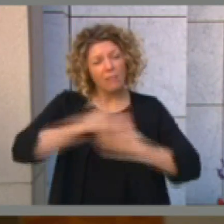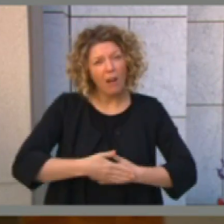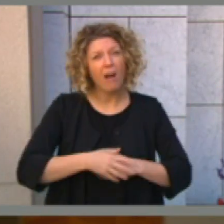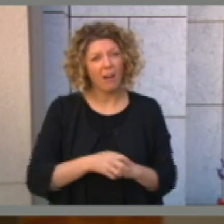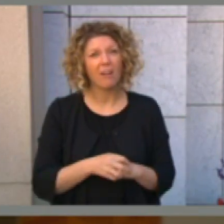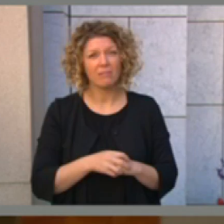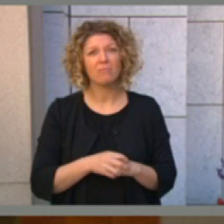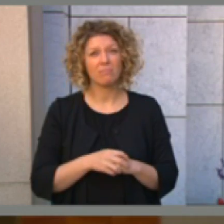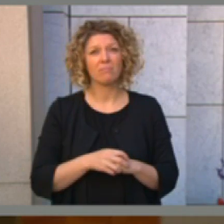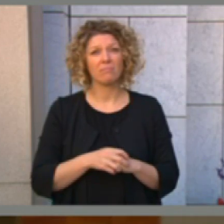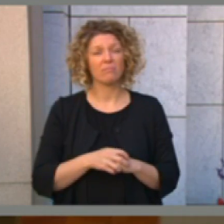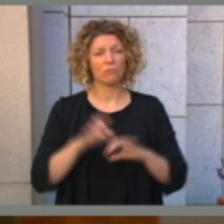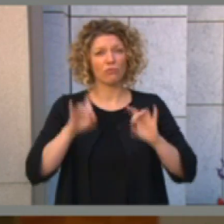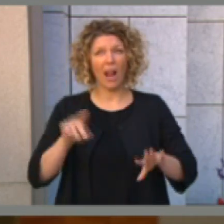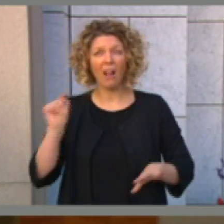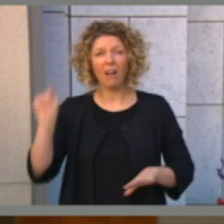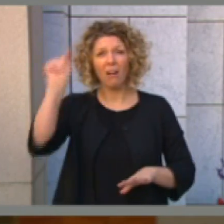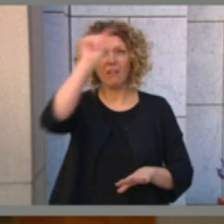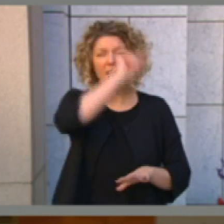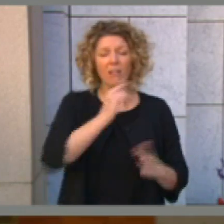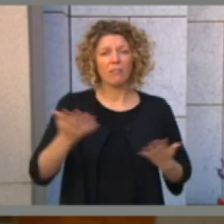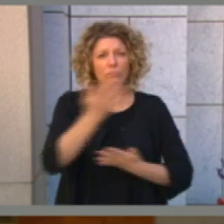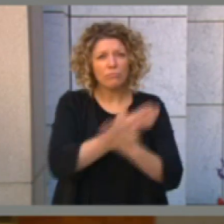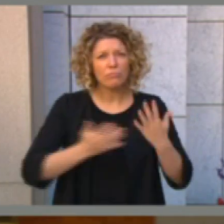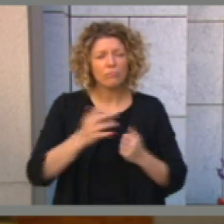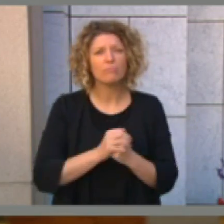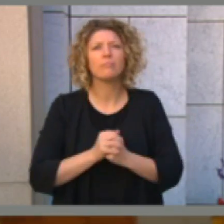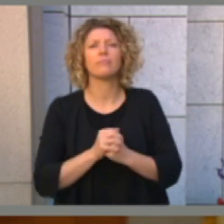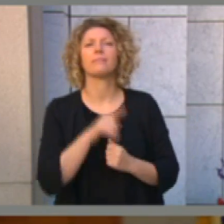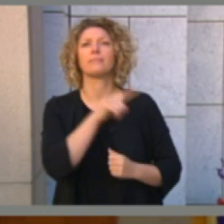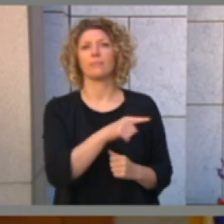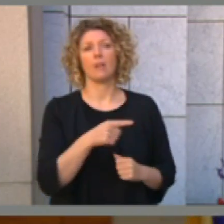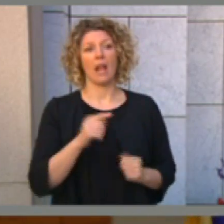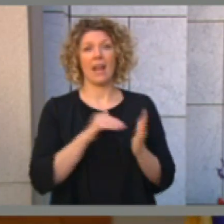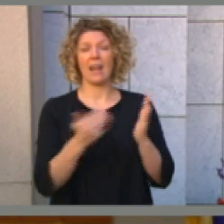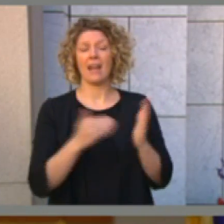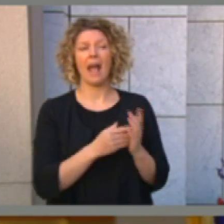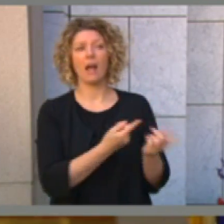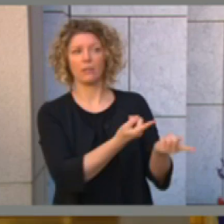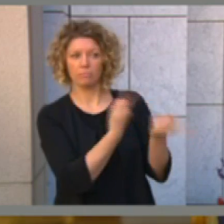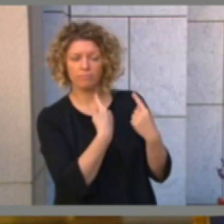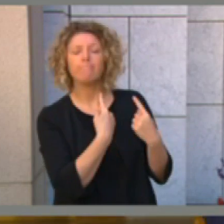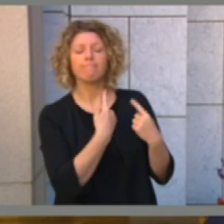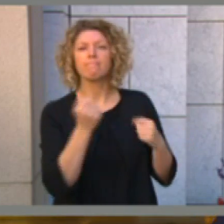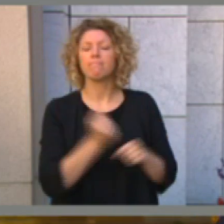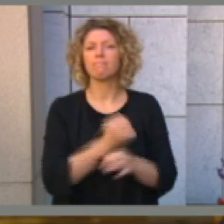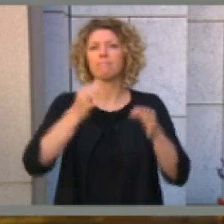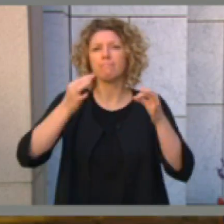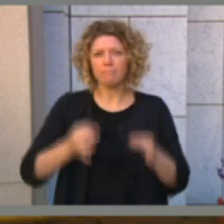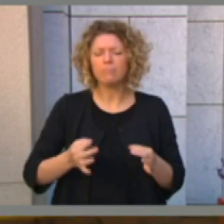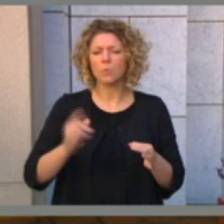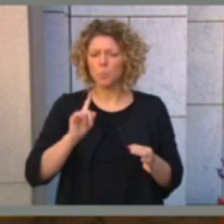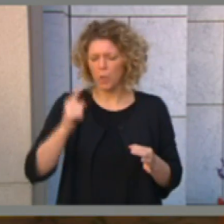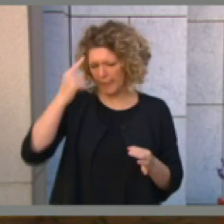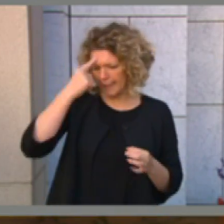around the country. They received the advice from the AHPPC and they've made the following decisions, and there'll be further decisions